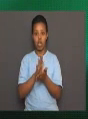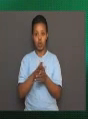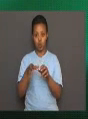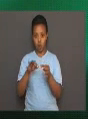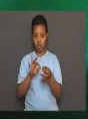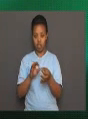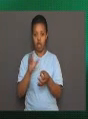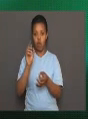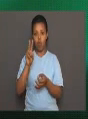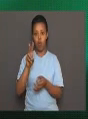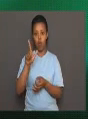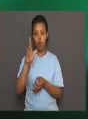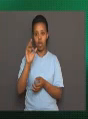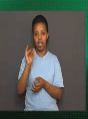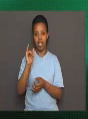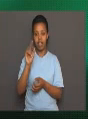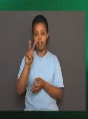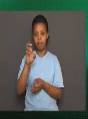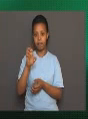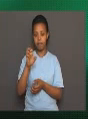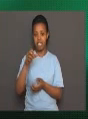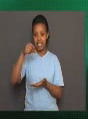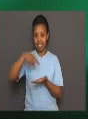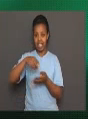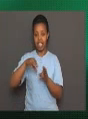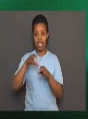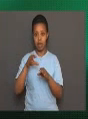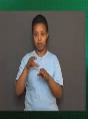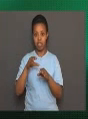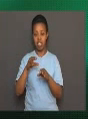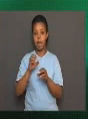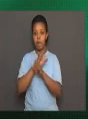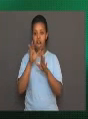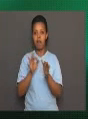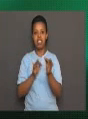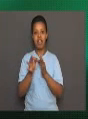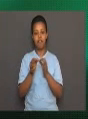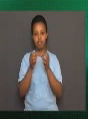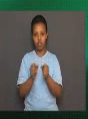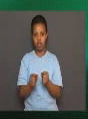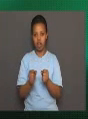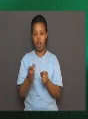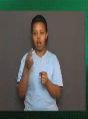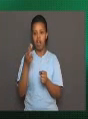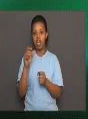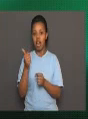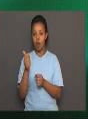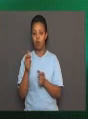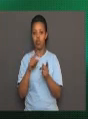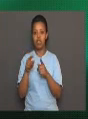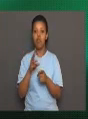olive oil would leave a translucent mark, and the piece of paper with the